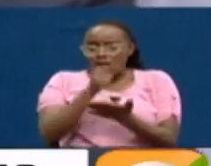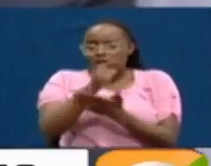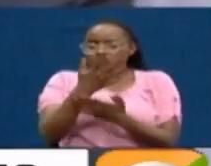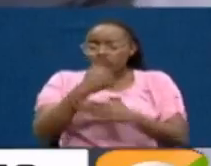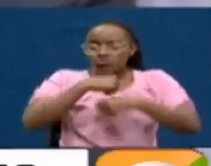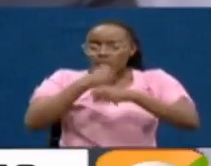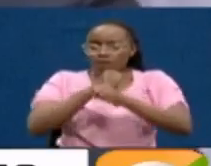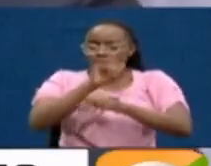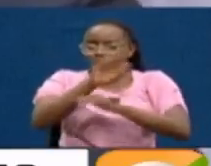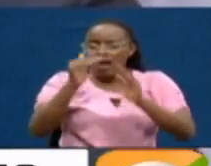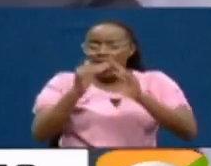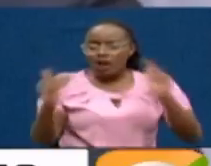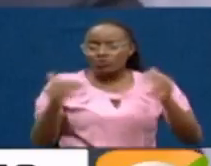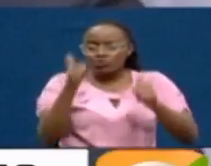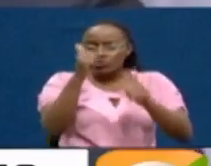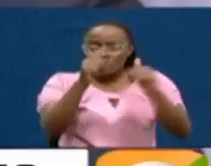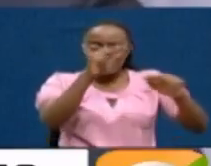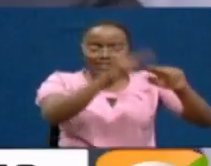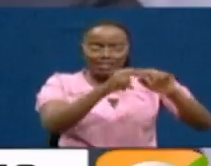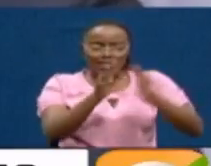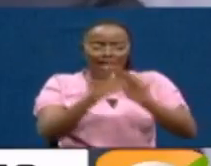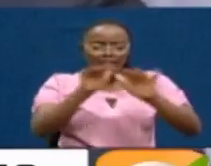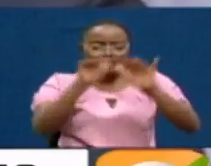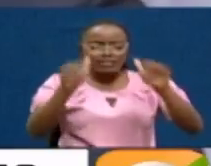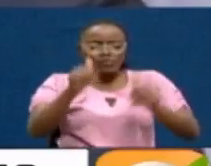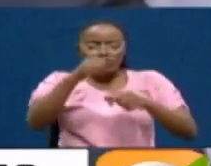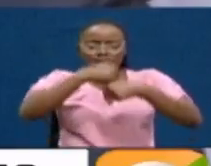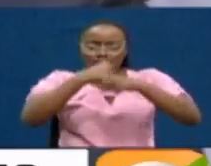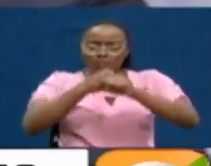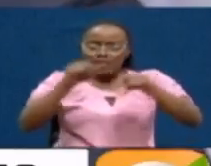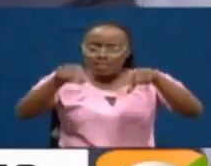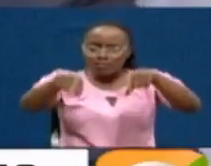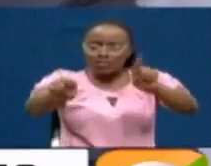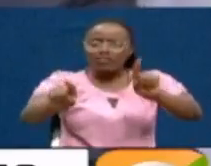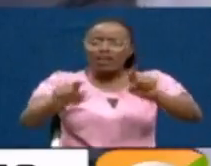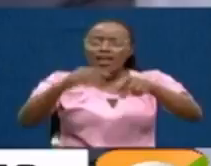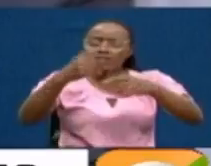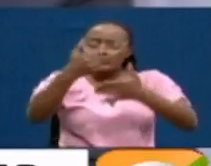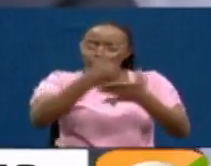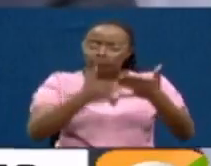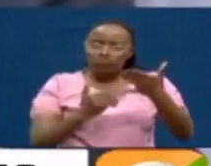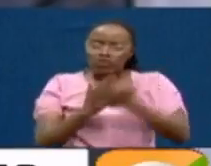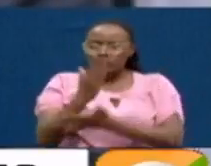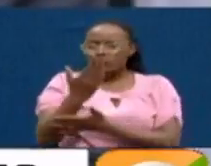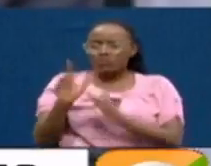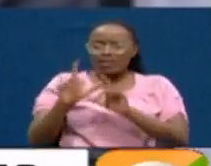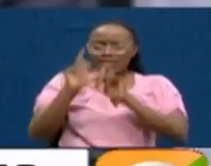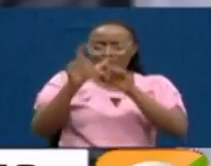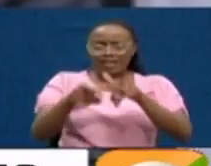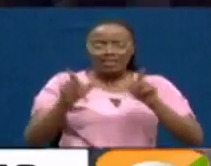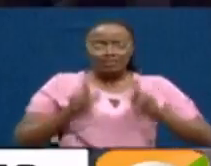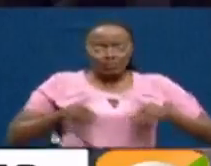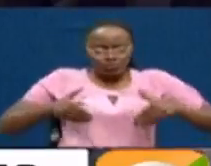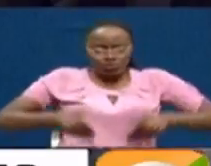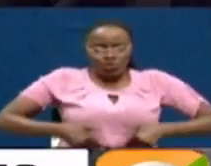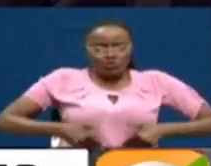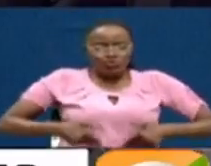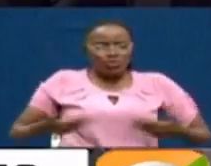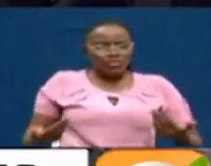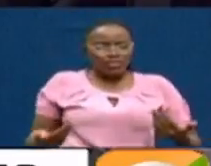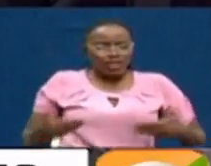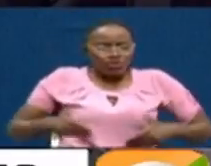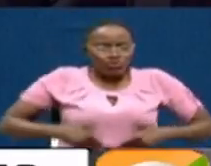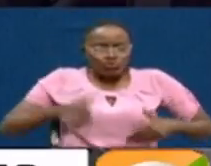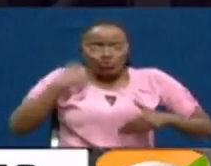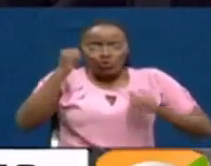with furniture that has been manufactured by them and designed by creatives. Those are young people. Okay. All right. Those are young people